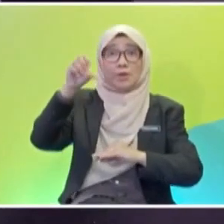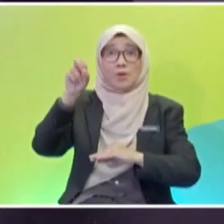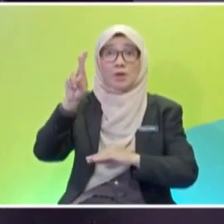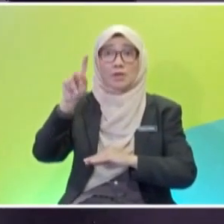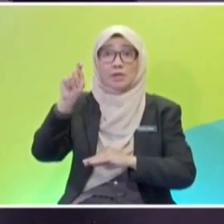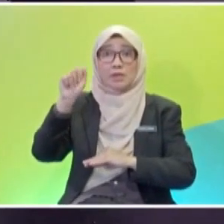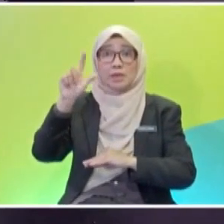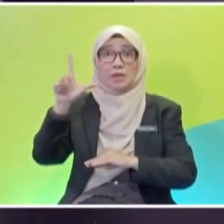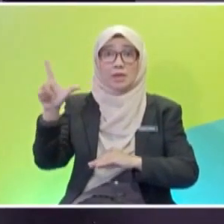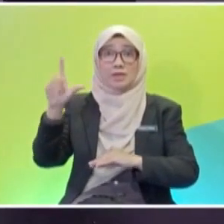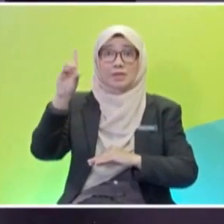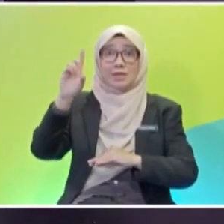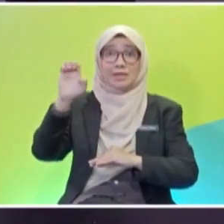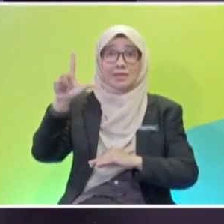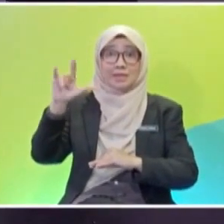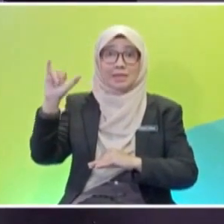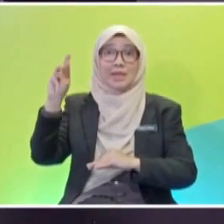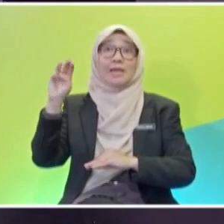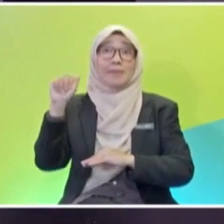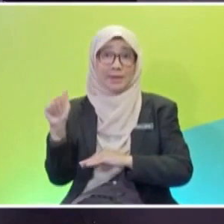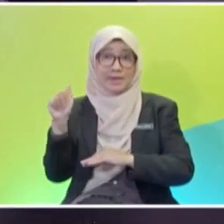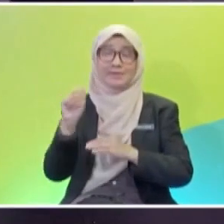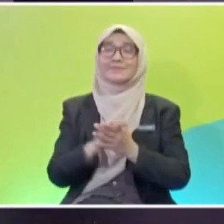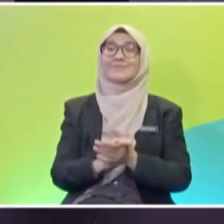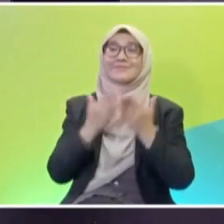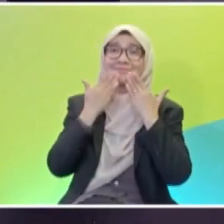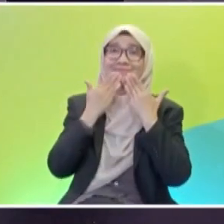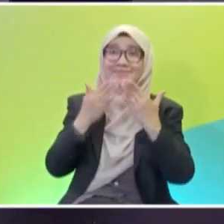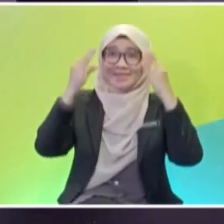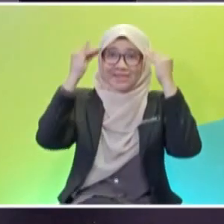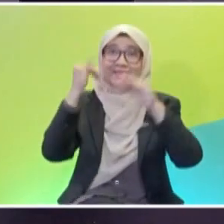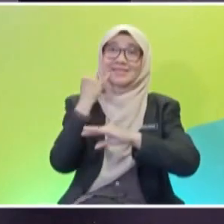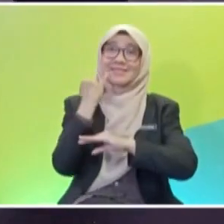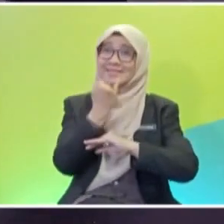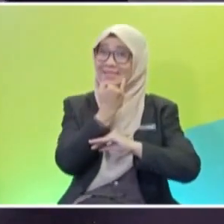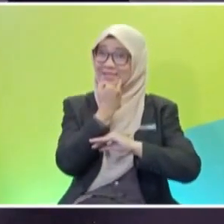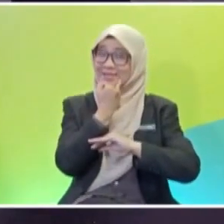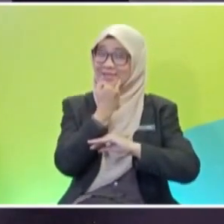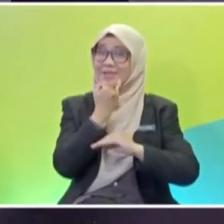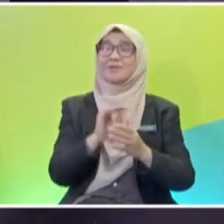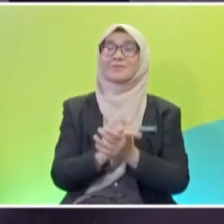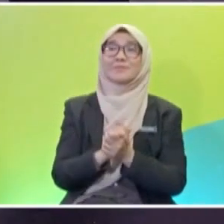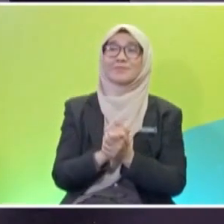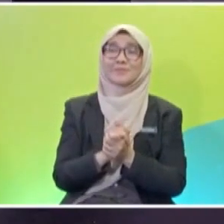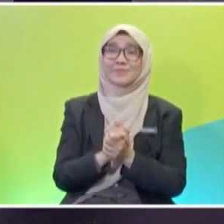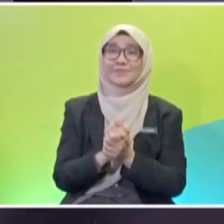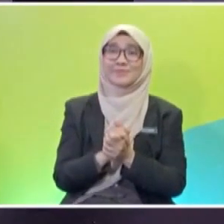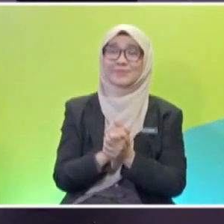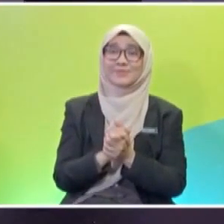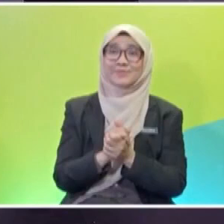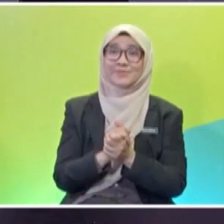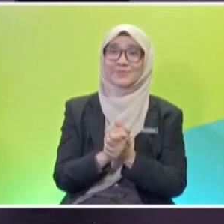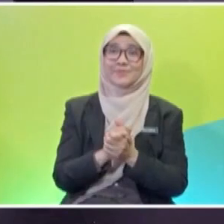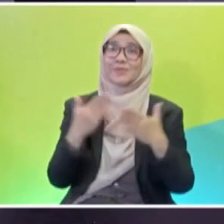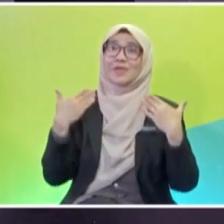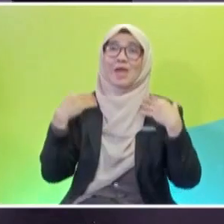you go. Don't forget to do your revisions, okay? All right, Teacher Ima, thank you for being with us here in the studio and sharing all your knowledge and lessons for today. I had so much